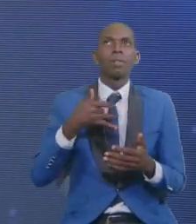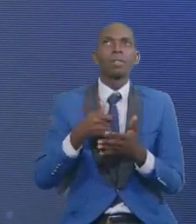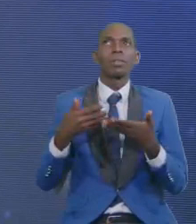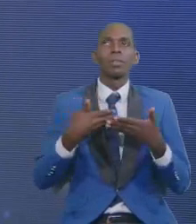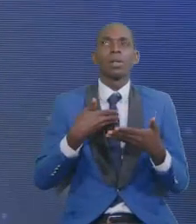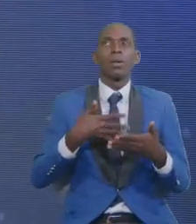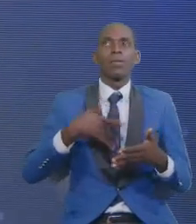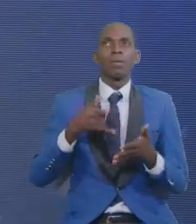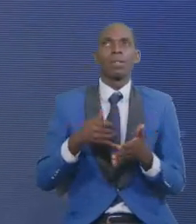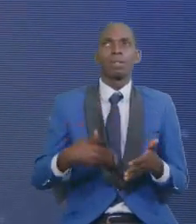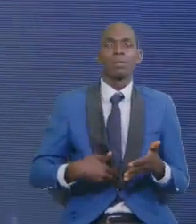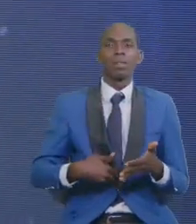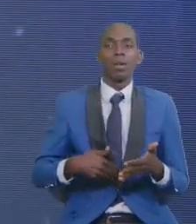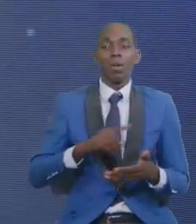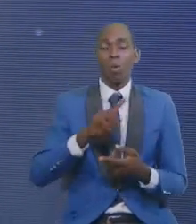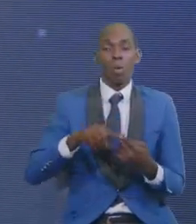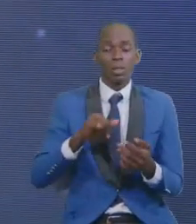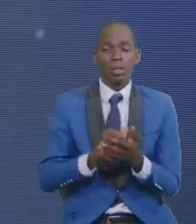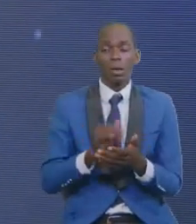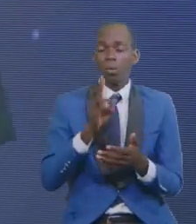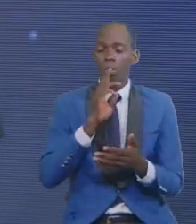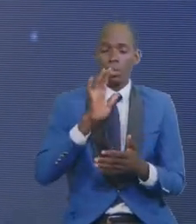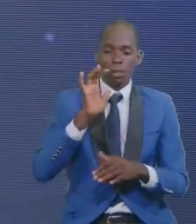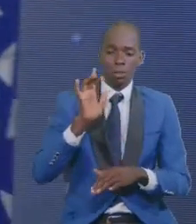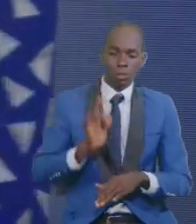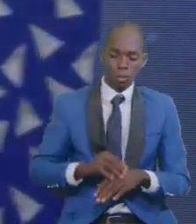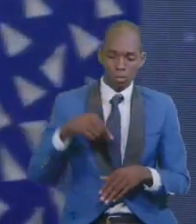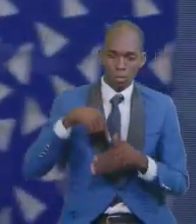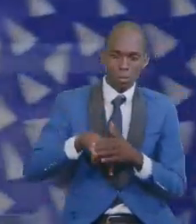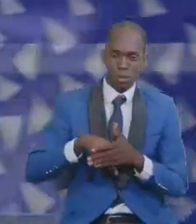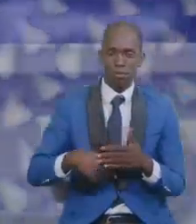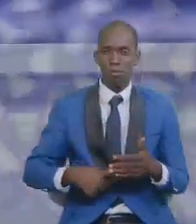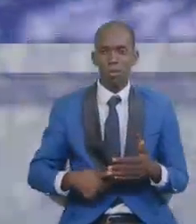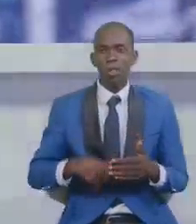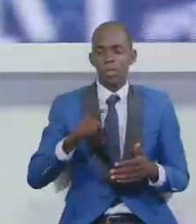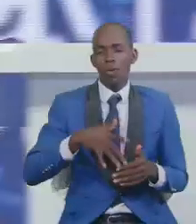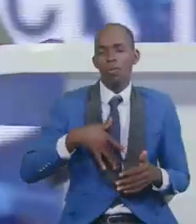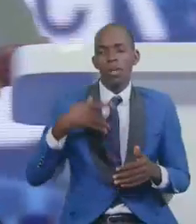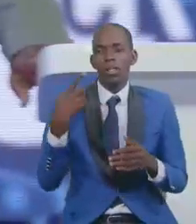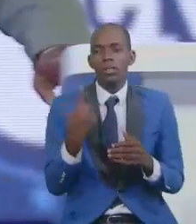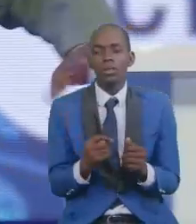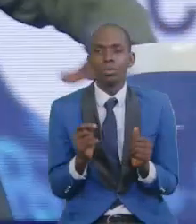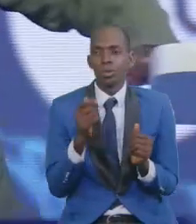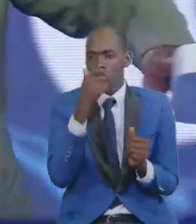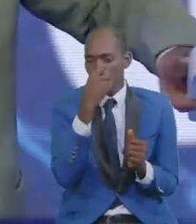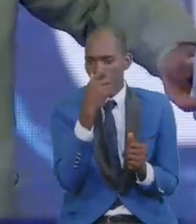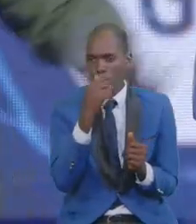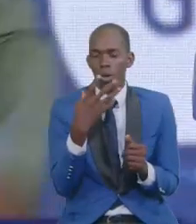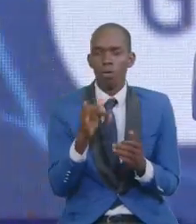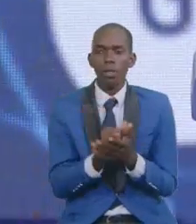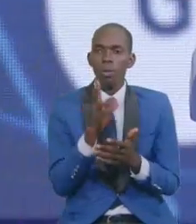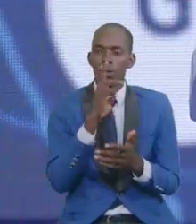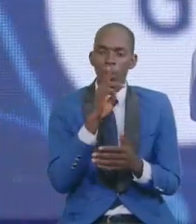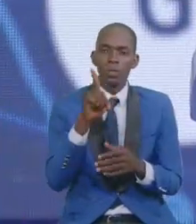it settles, the coolness and the freshness of where that water gets to, you know it and you